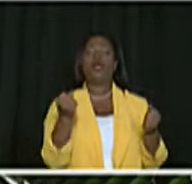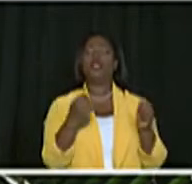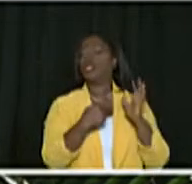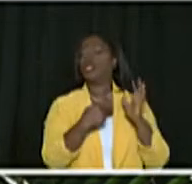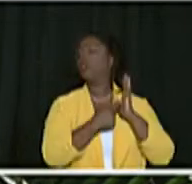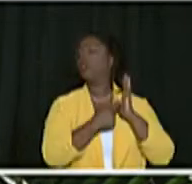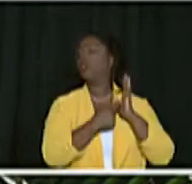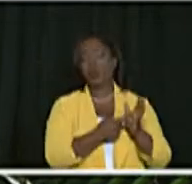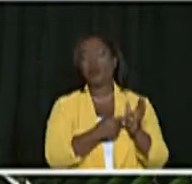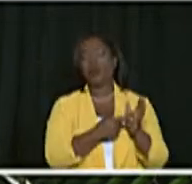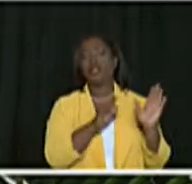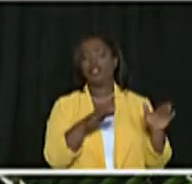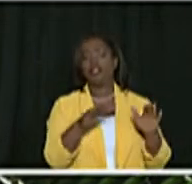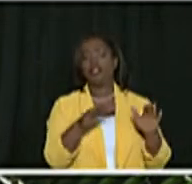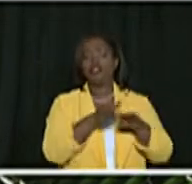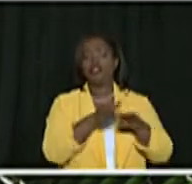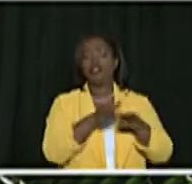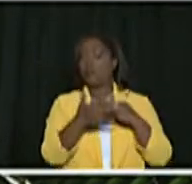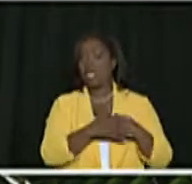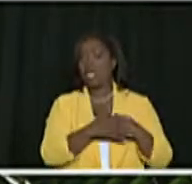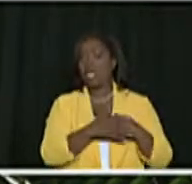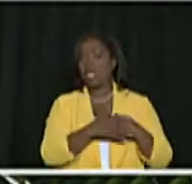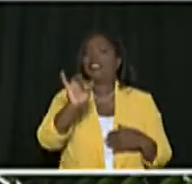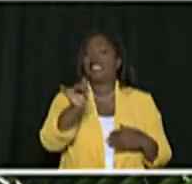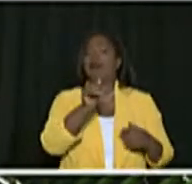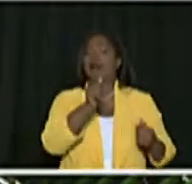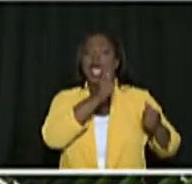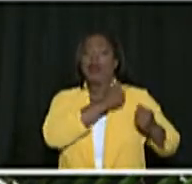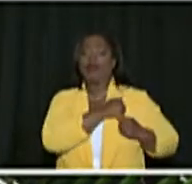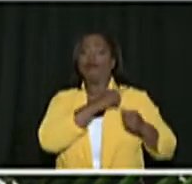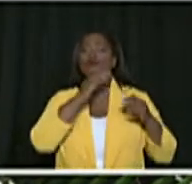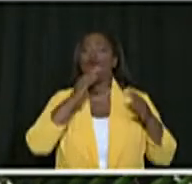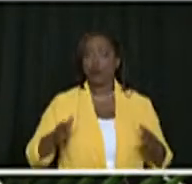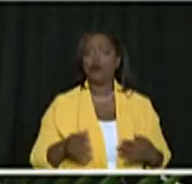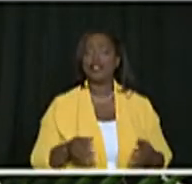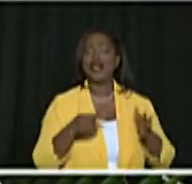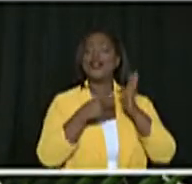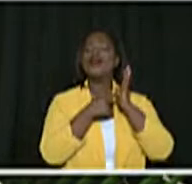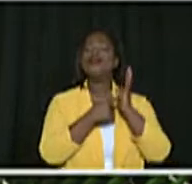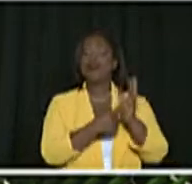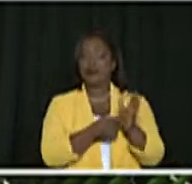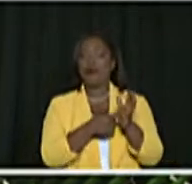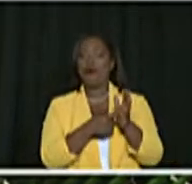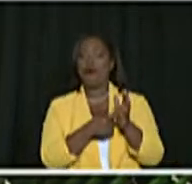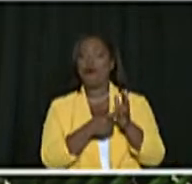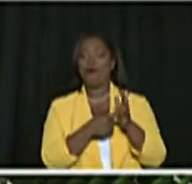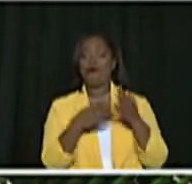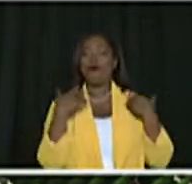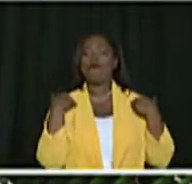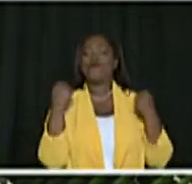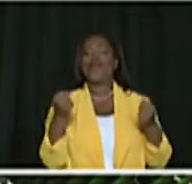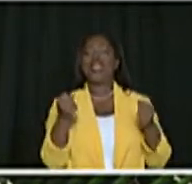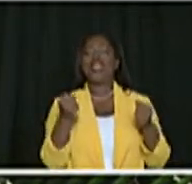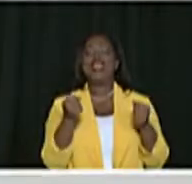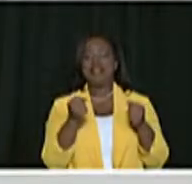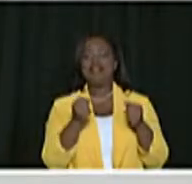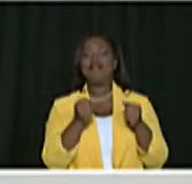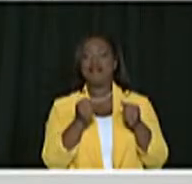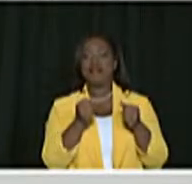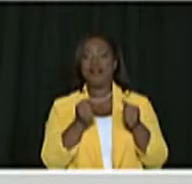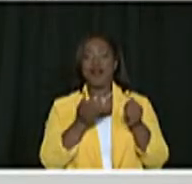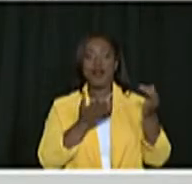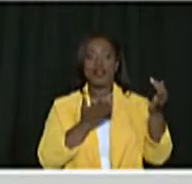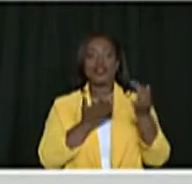soldiers. They have been very resilient, they have shown that strength and courage to survive this pandemic, but notwithstanding that, we have to make sure that we